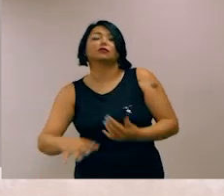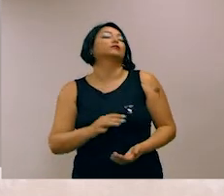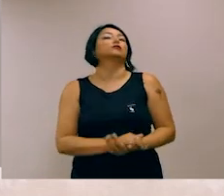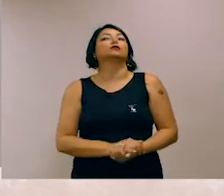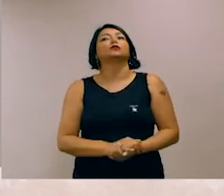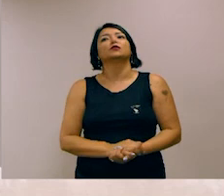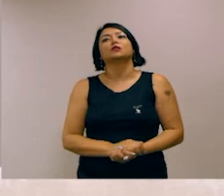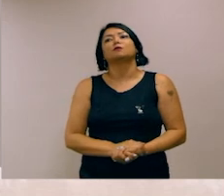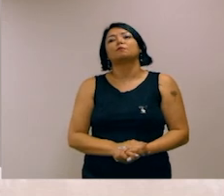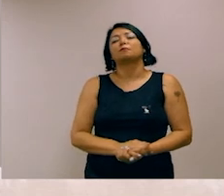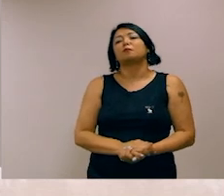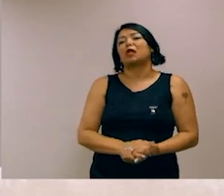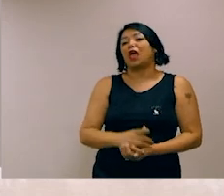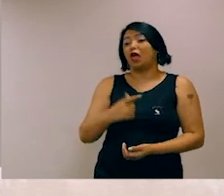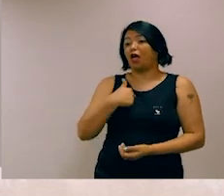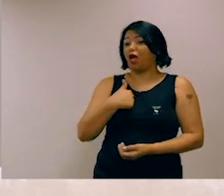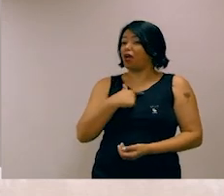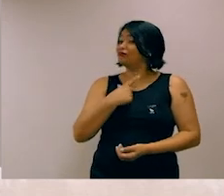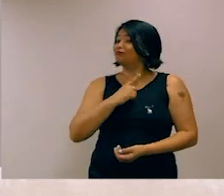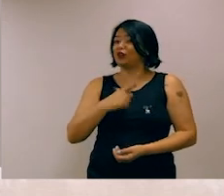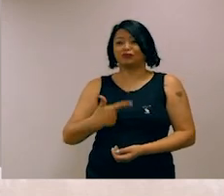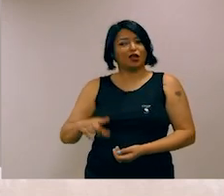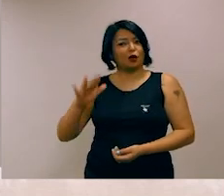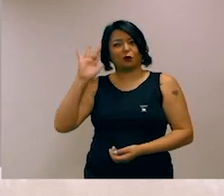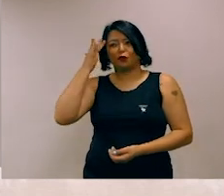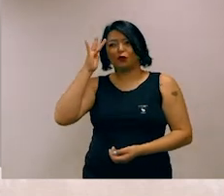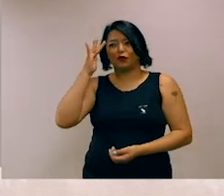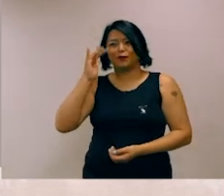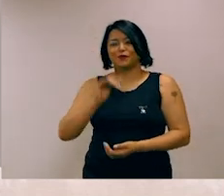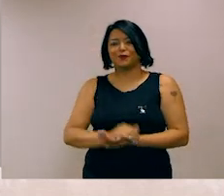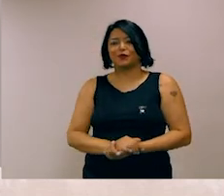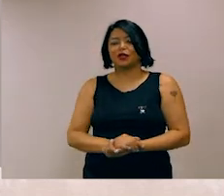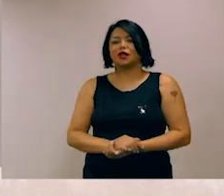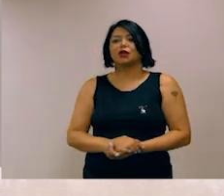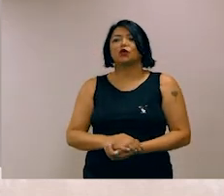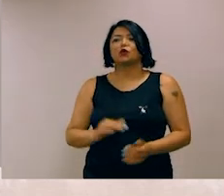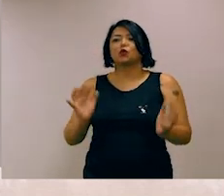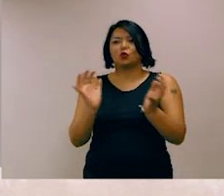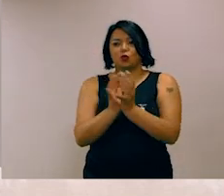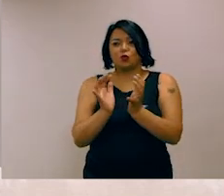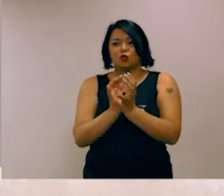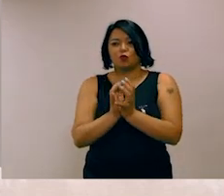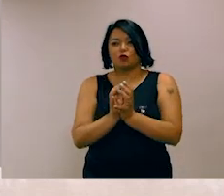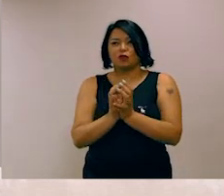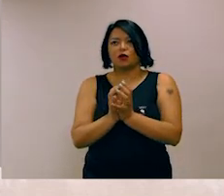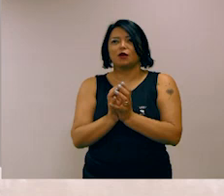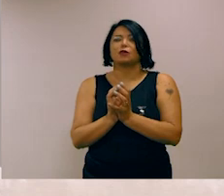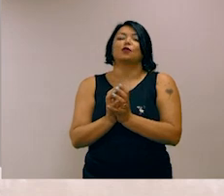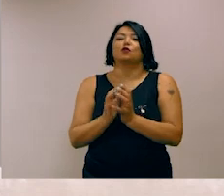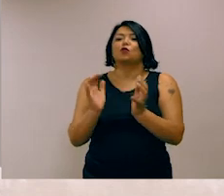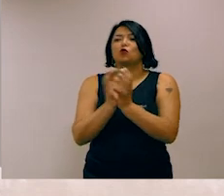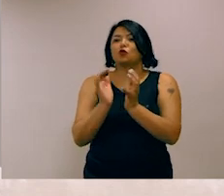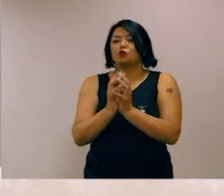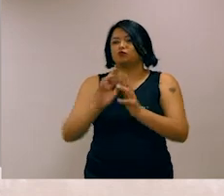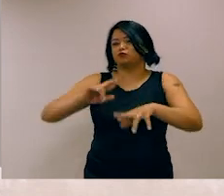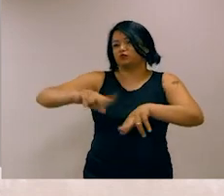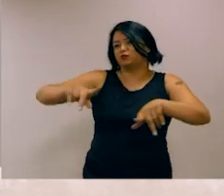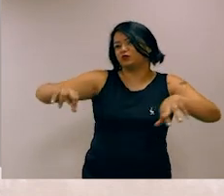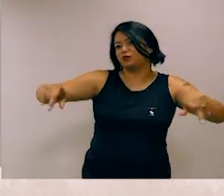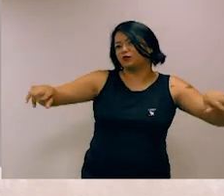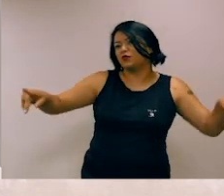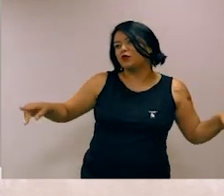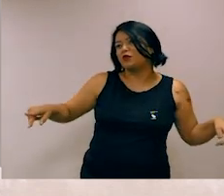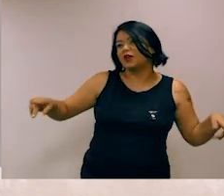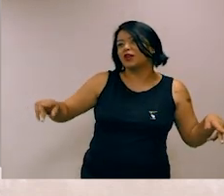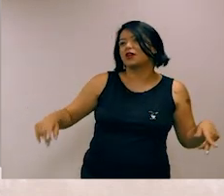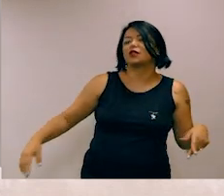use data analysis, strategies, and there's no doubt in my mind that in such an operation, it's important